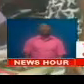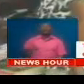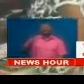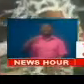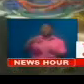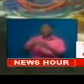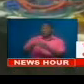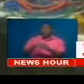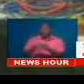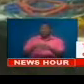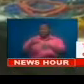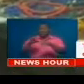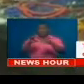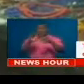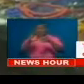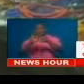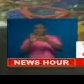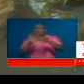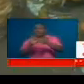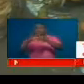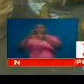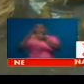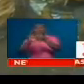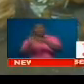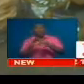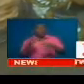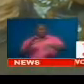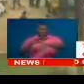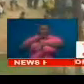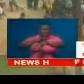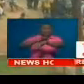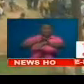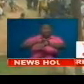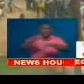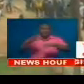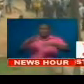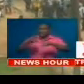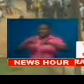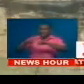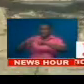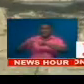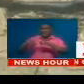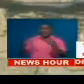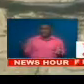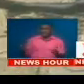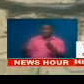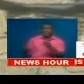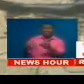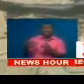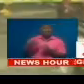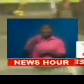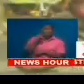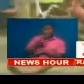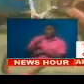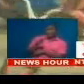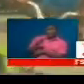Others included handiwork such as beads, crafts, and items made of African fabric. Numerous street live performances caught